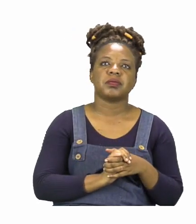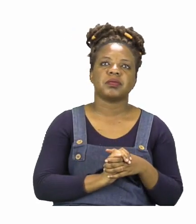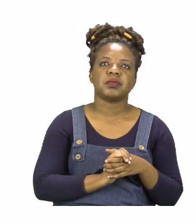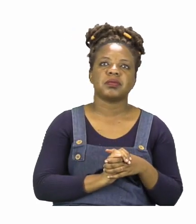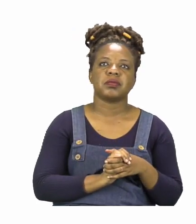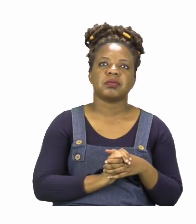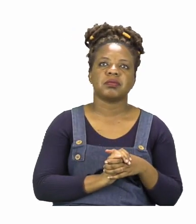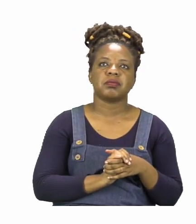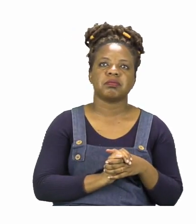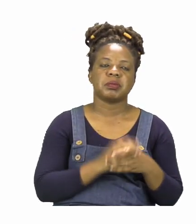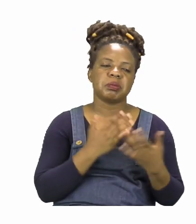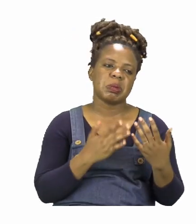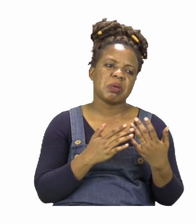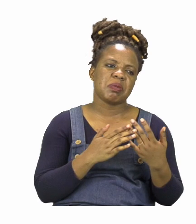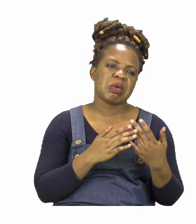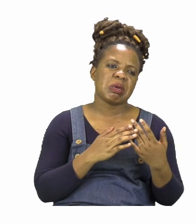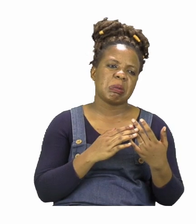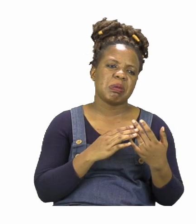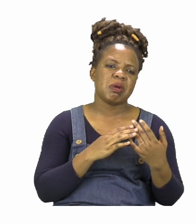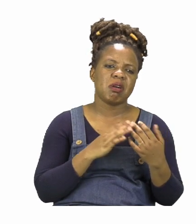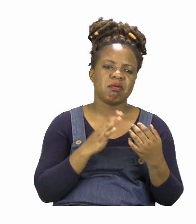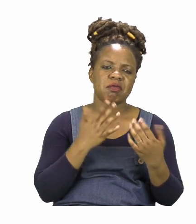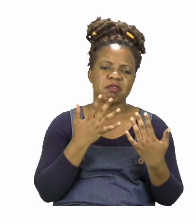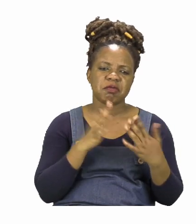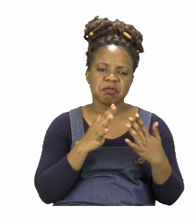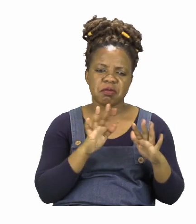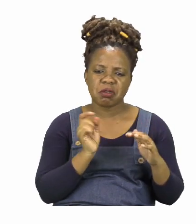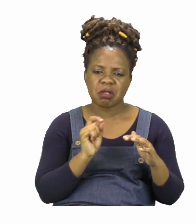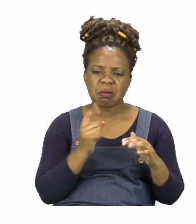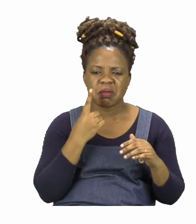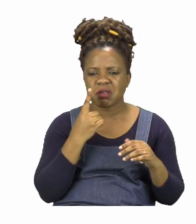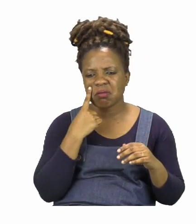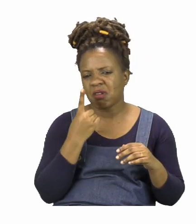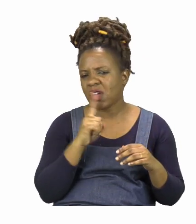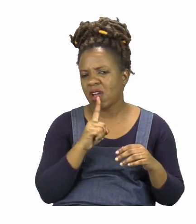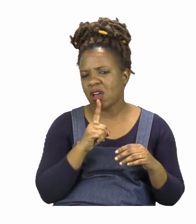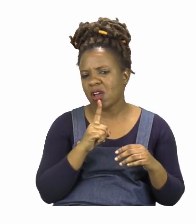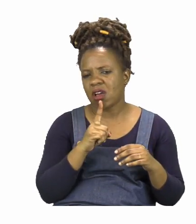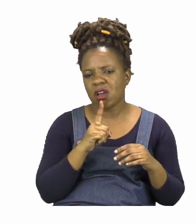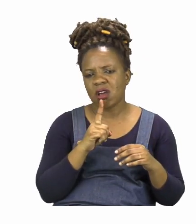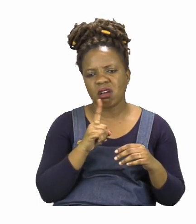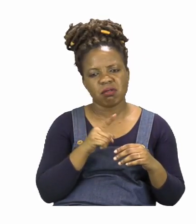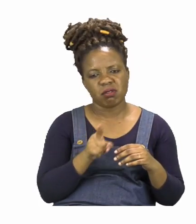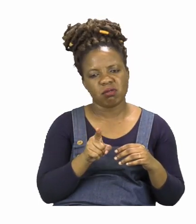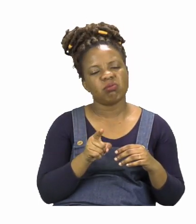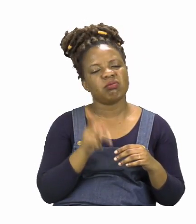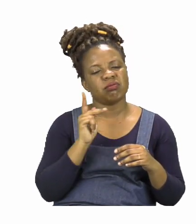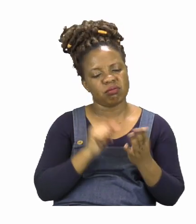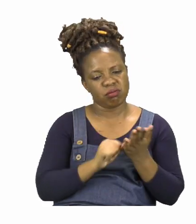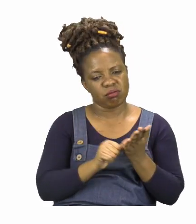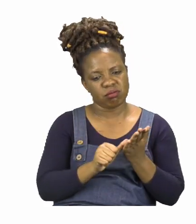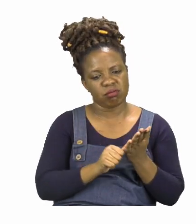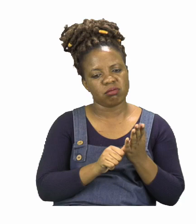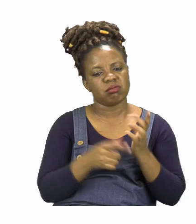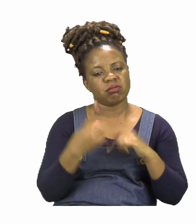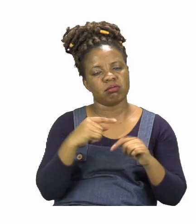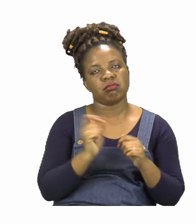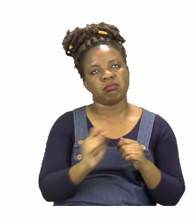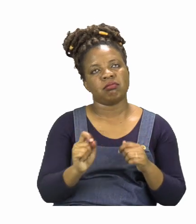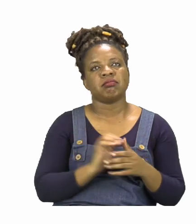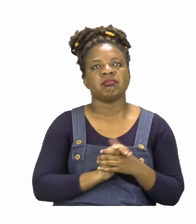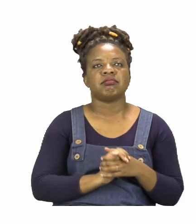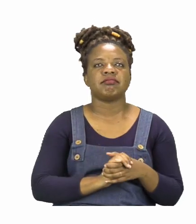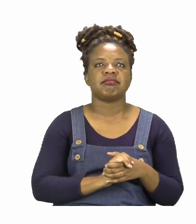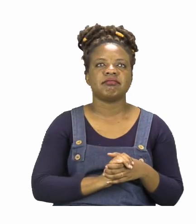that's okay too. Just make sure that you change them to simple present tense. I will see you when you are